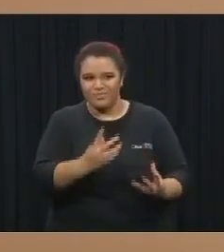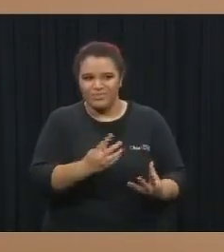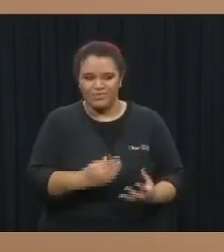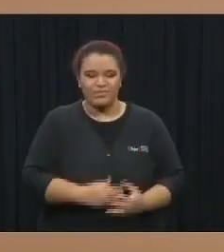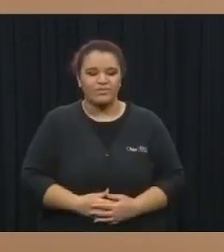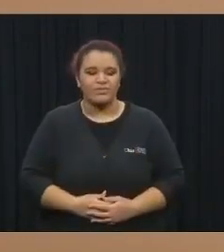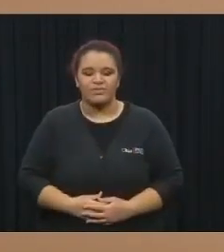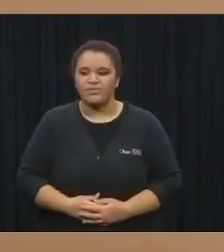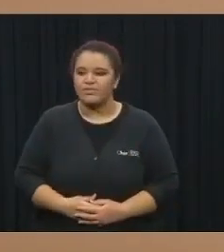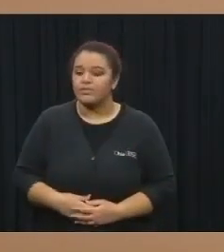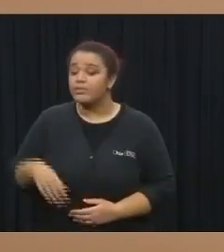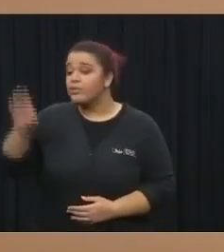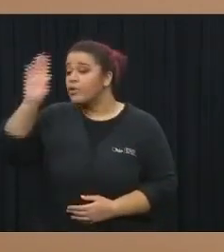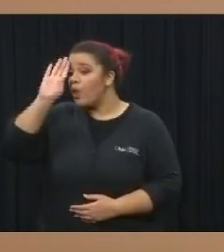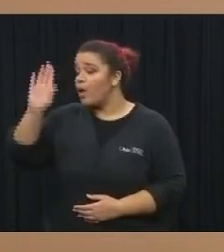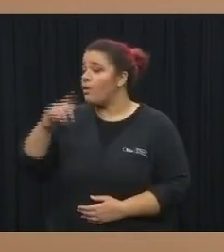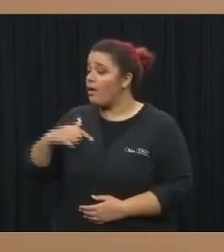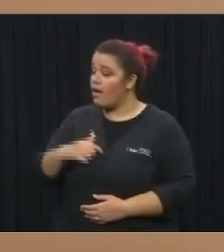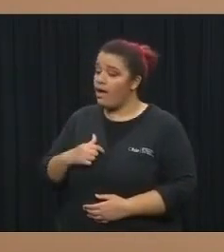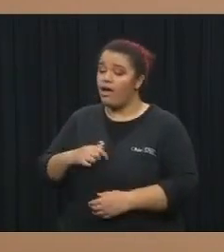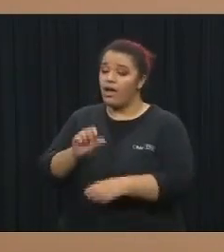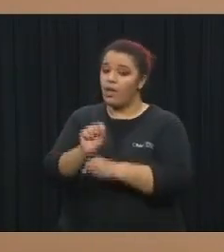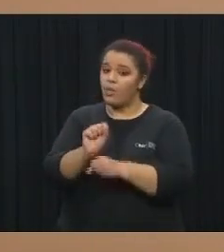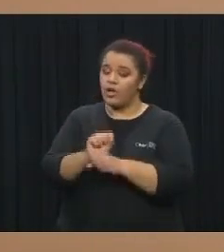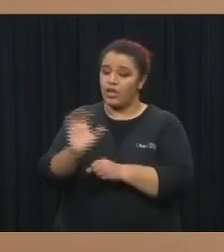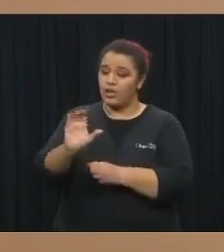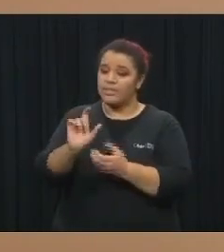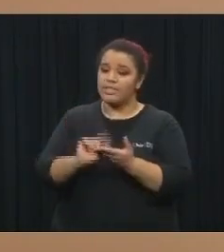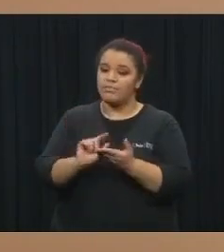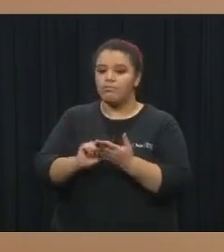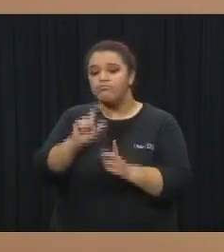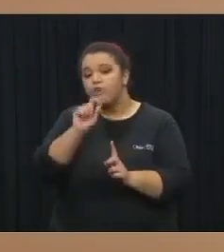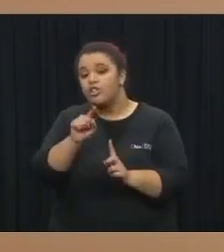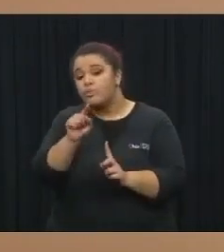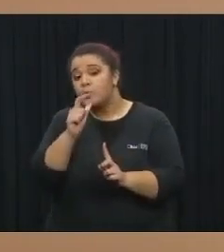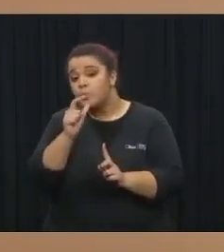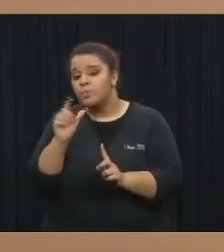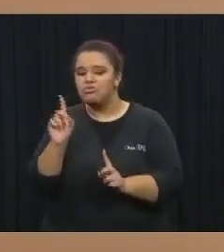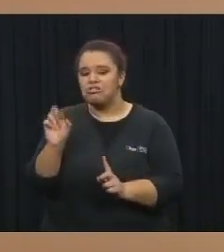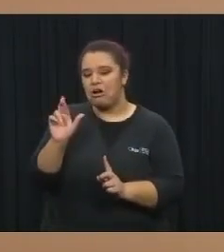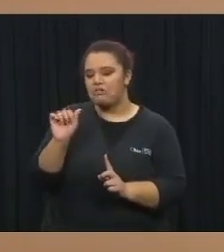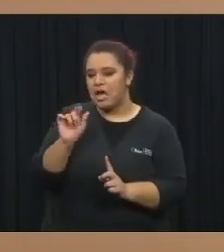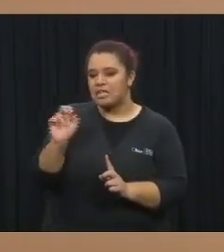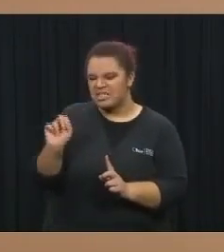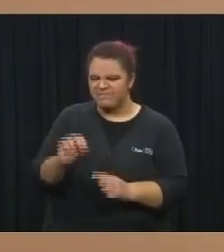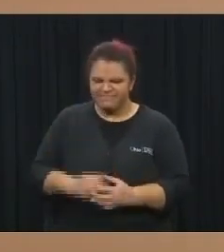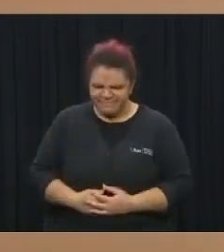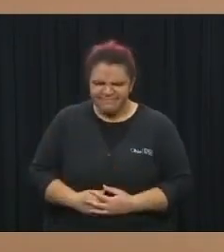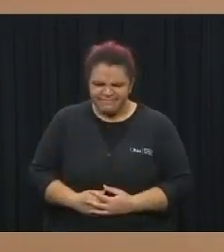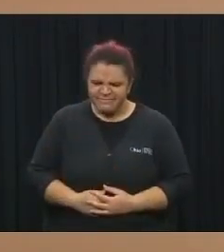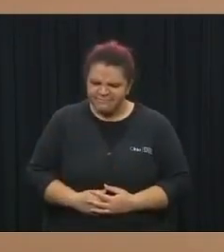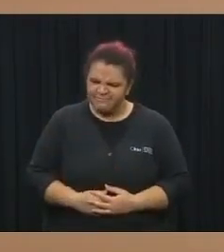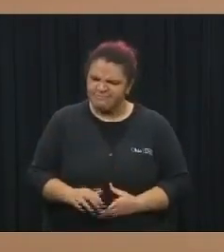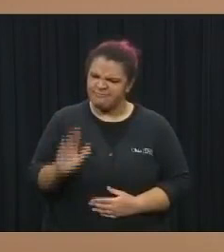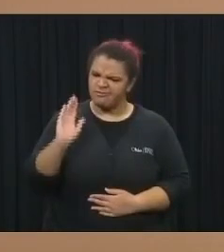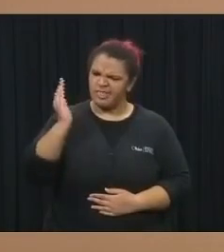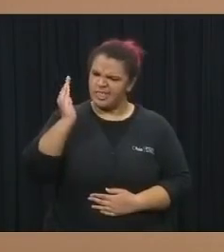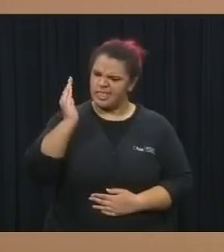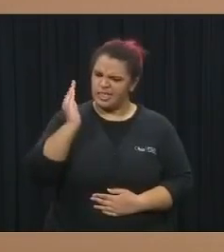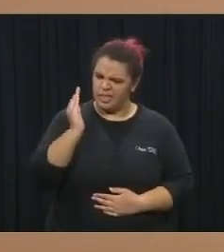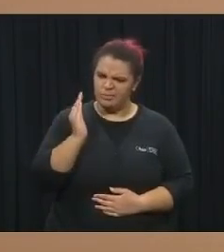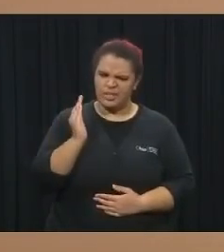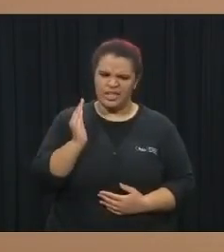Randy Ludlow with the Dispatch. Question for Dr. Acton, if I may. There still seems to be confusion over what is going on